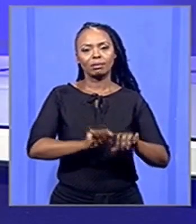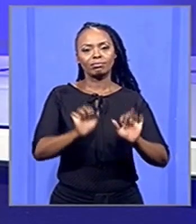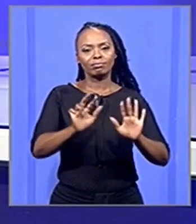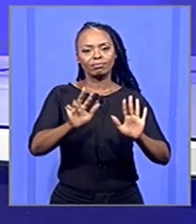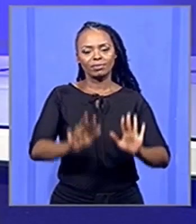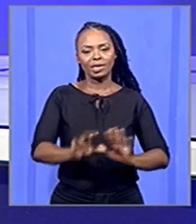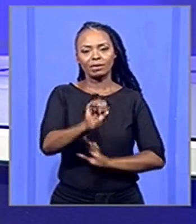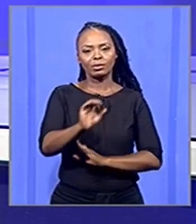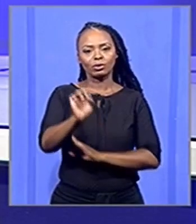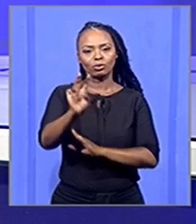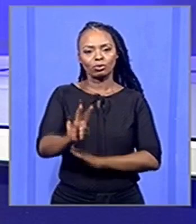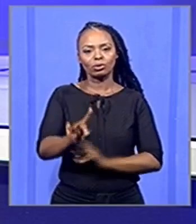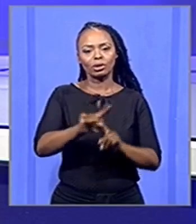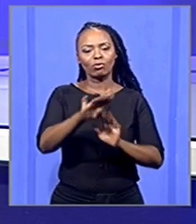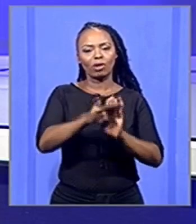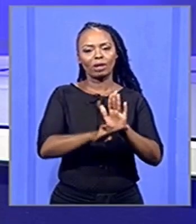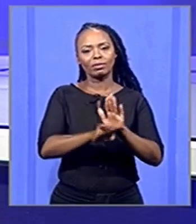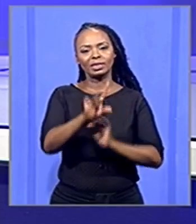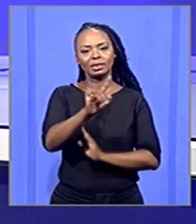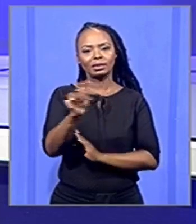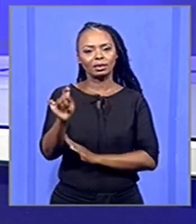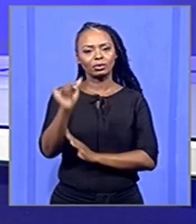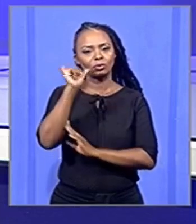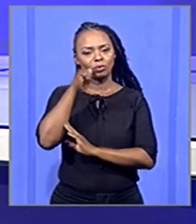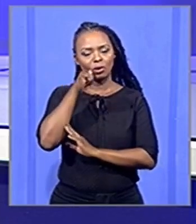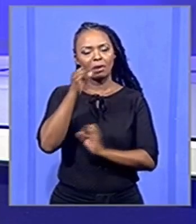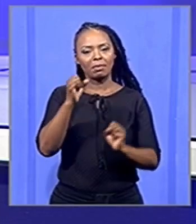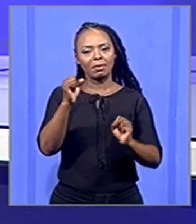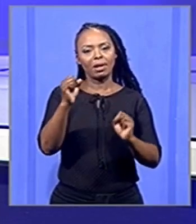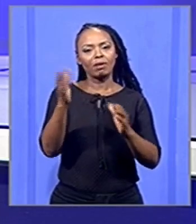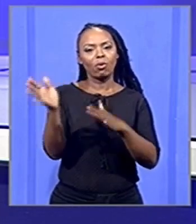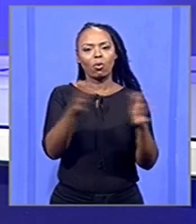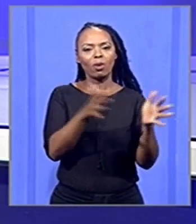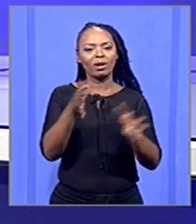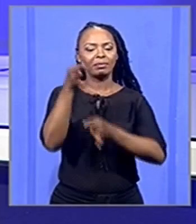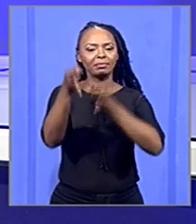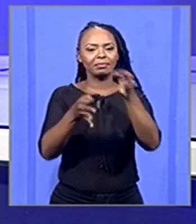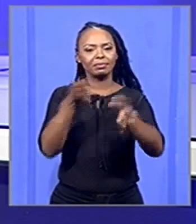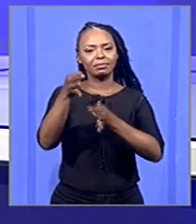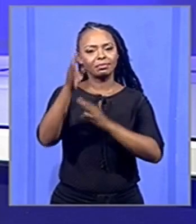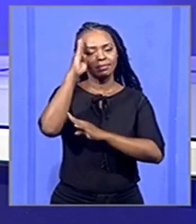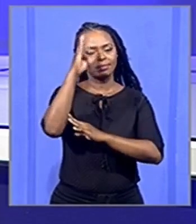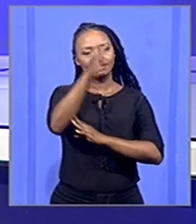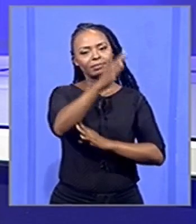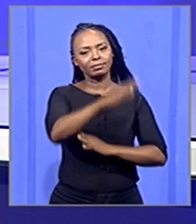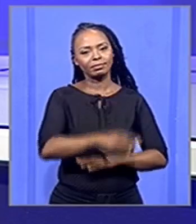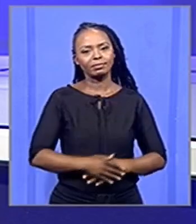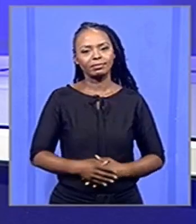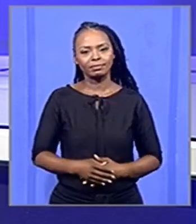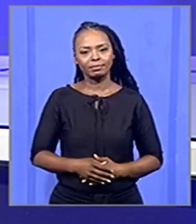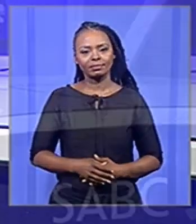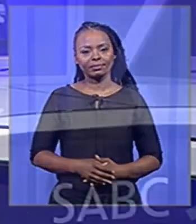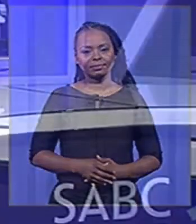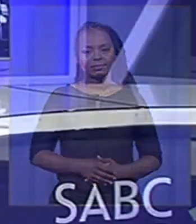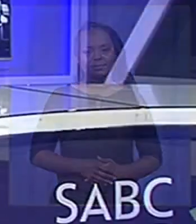SABC 2 le go DTT go SASA go latela kakanyo ya maemo a boso Thobela.